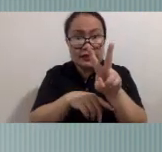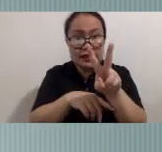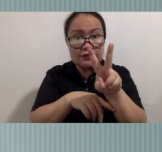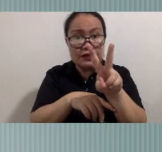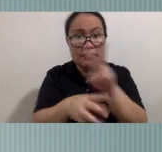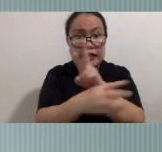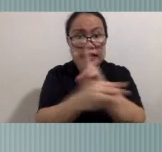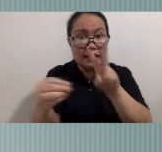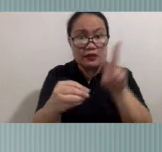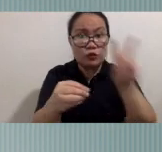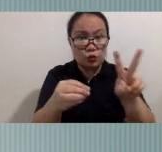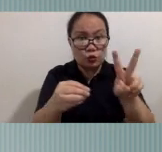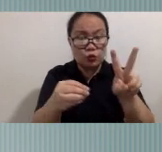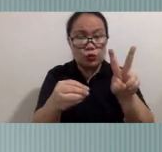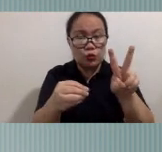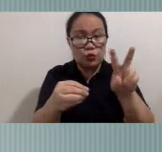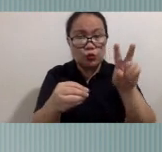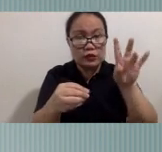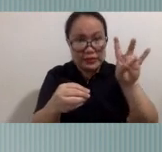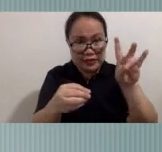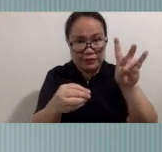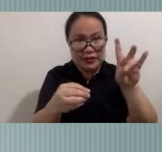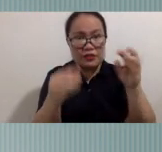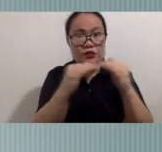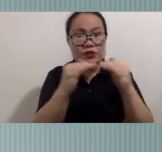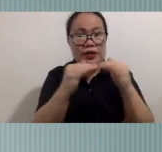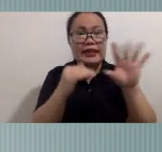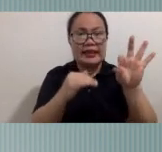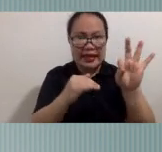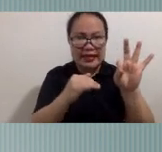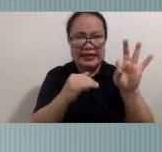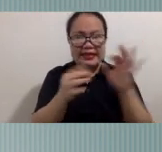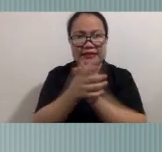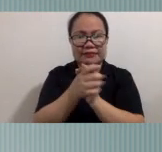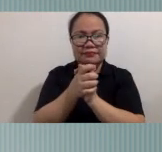of Facebook and Twitter is 7 plus 2. So, we have 9.